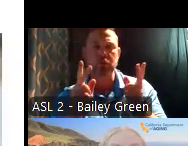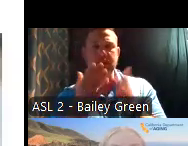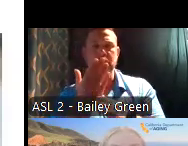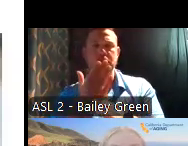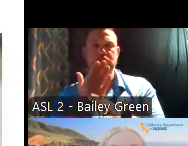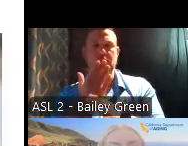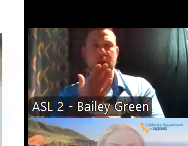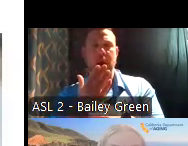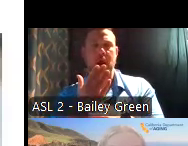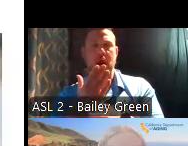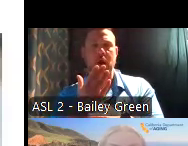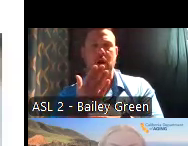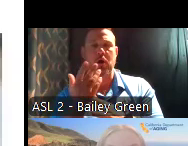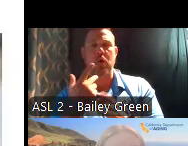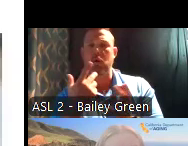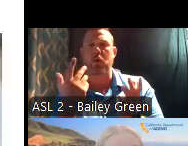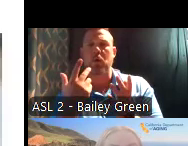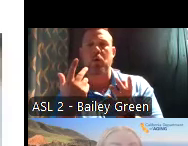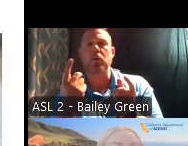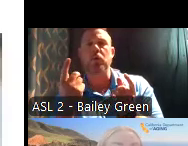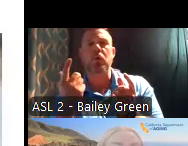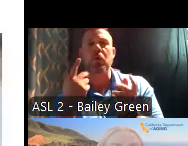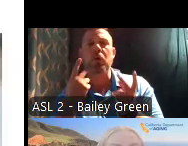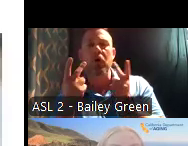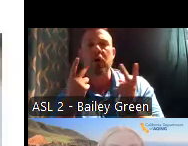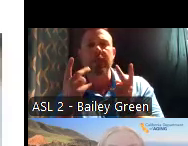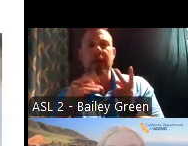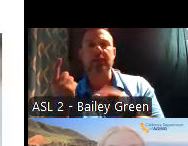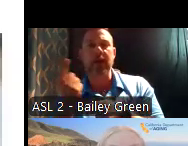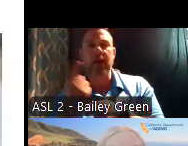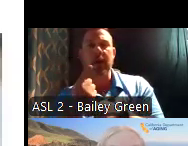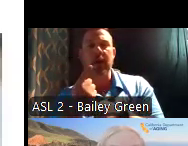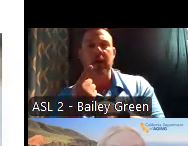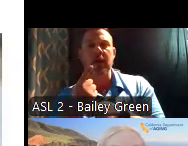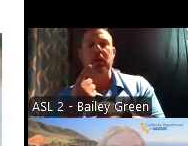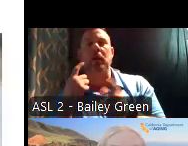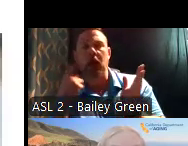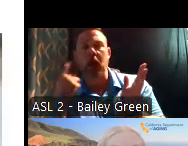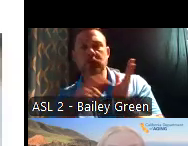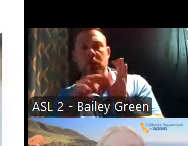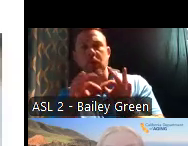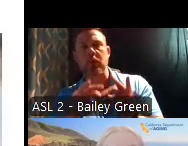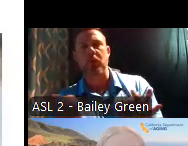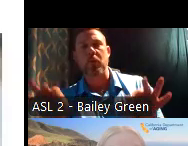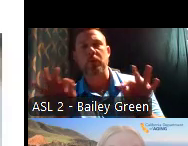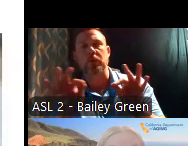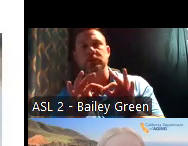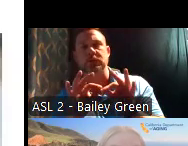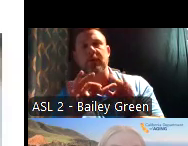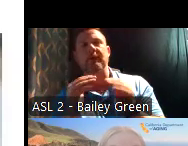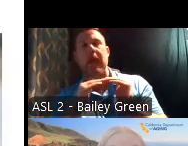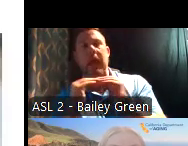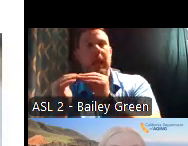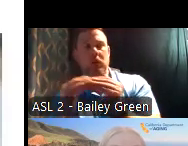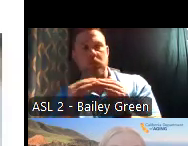looking to have at the Day of Action. First off, acknowledging the importance of embedding equity